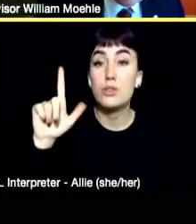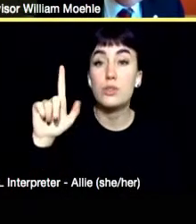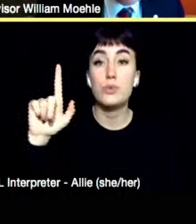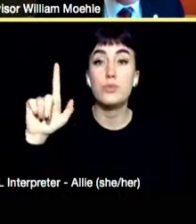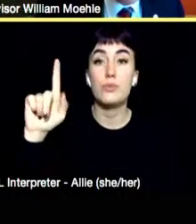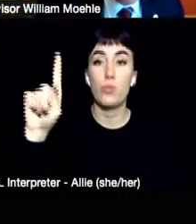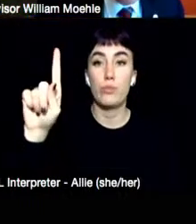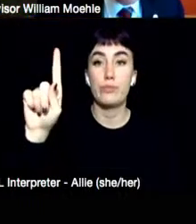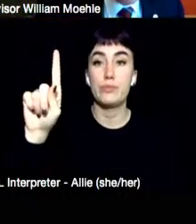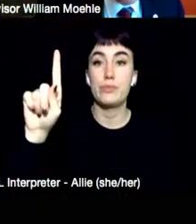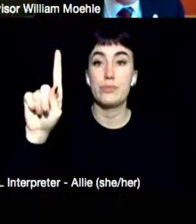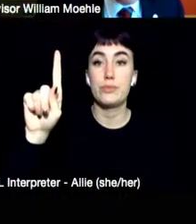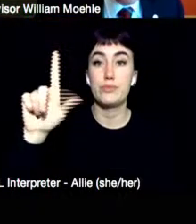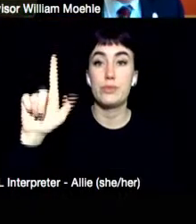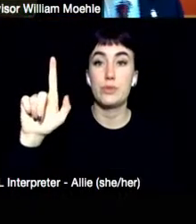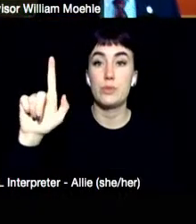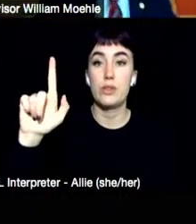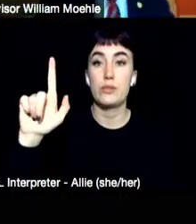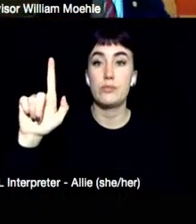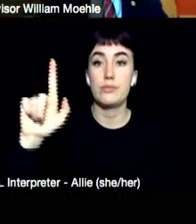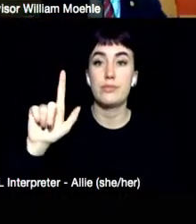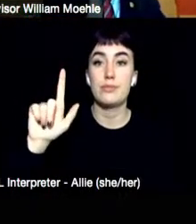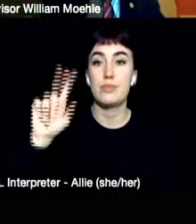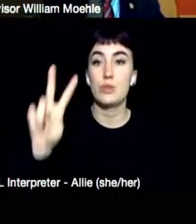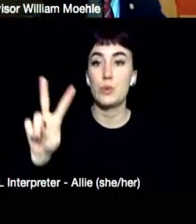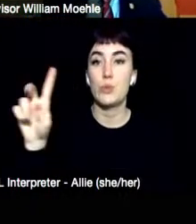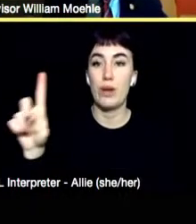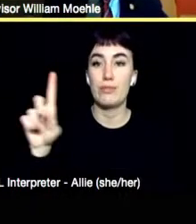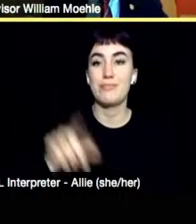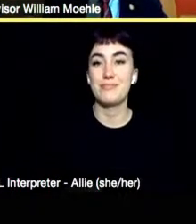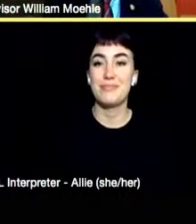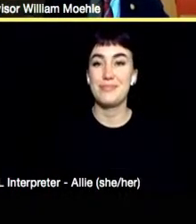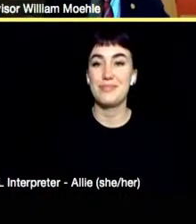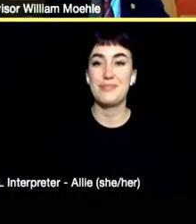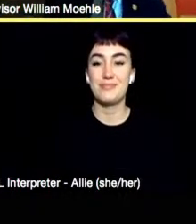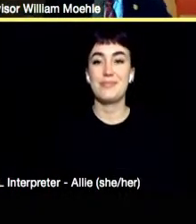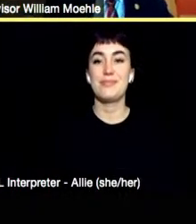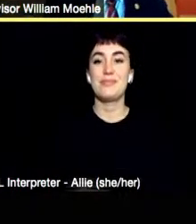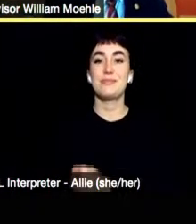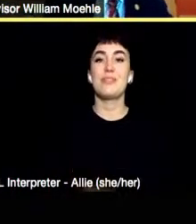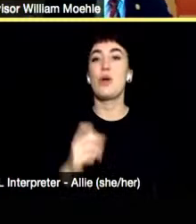6th? 2-1. Oh, 2-1. Okay. All right. Good.